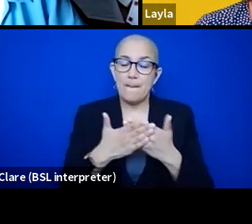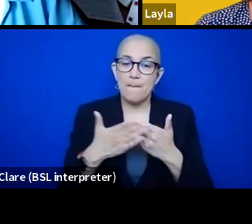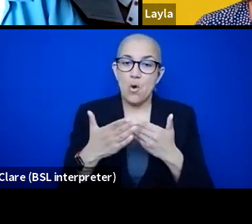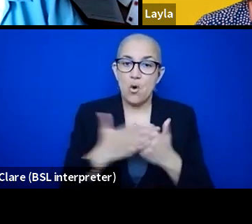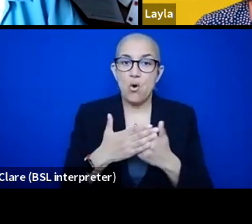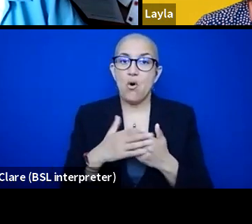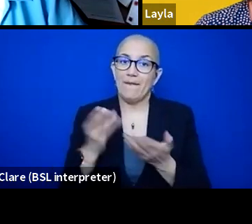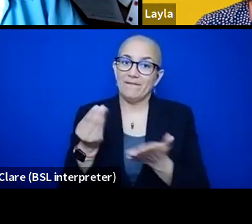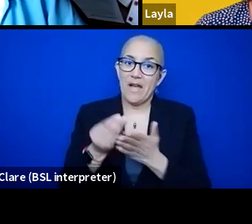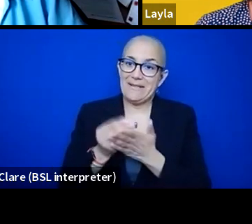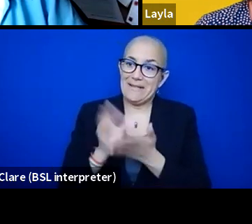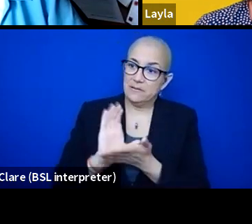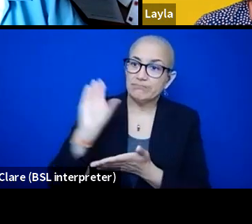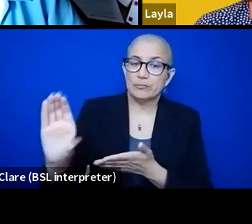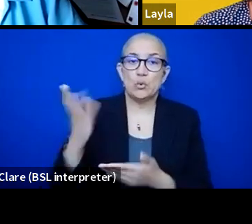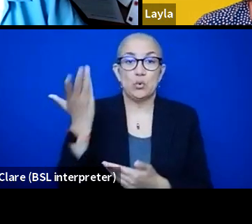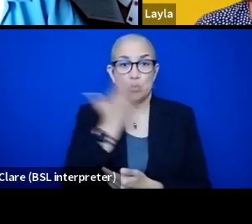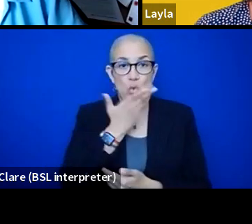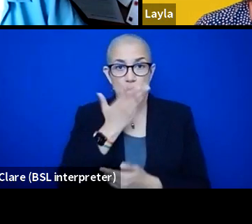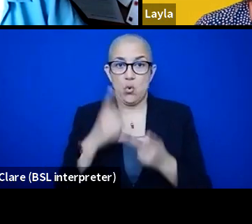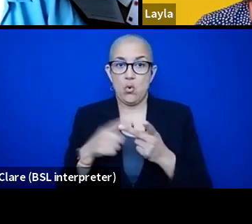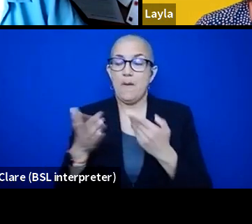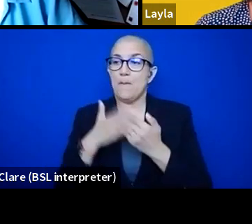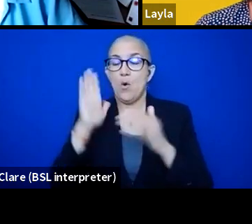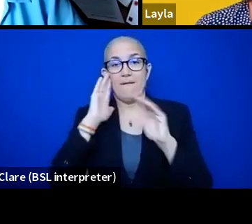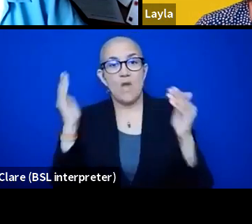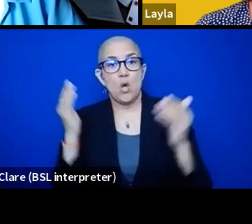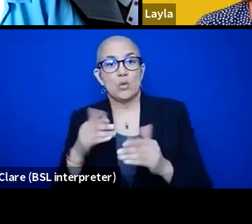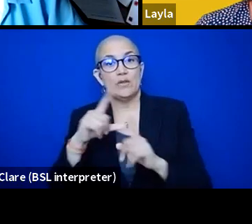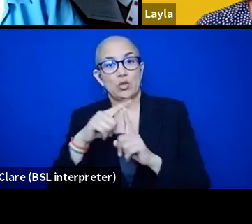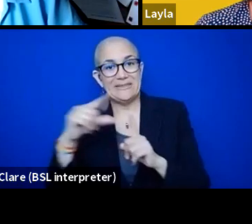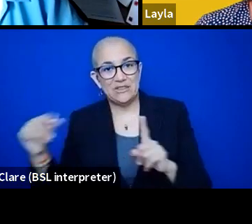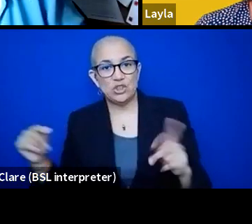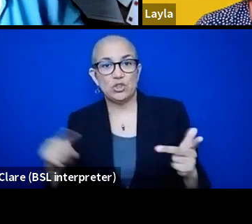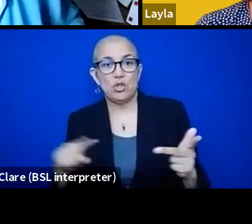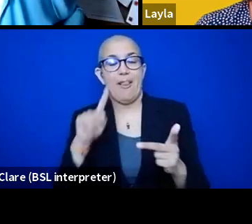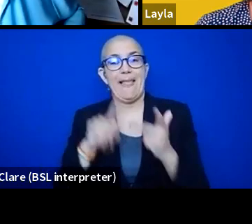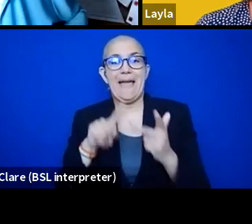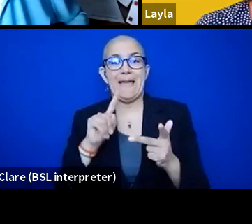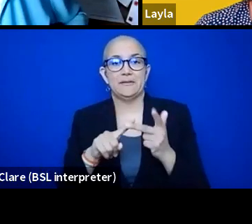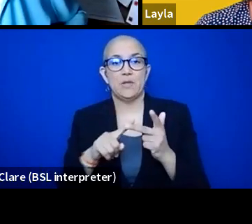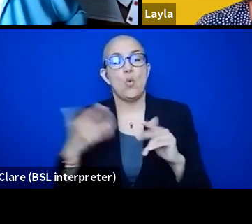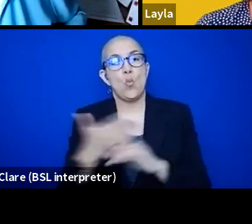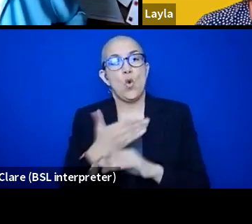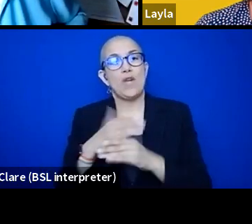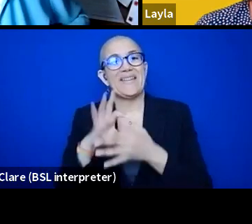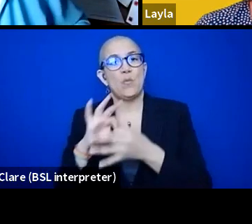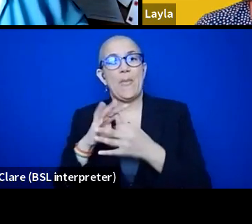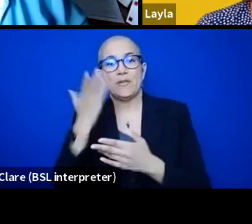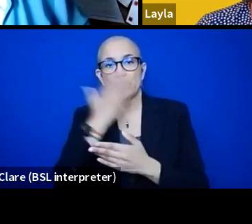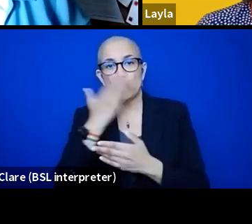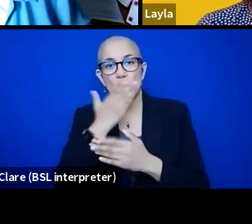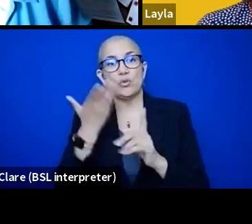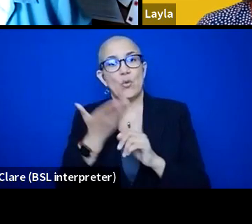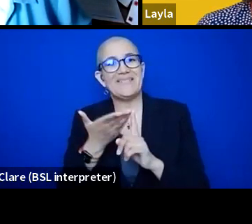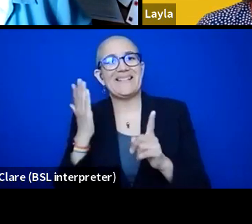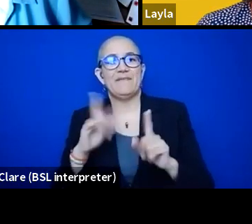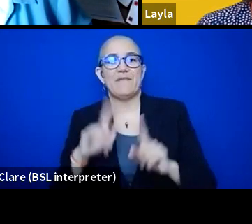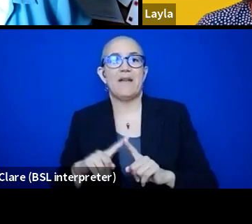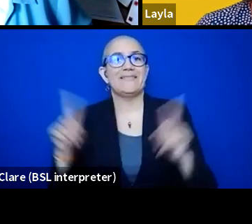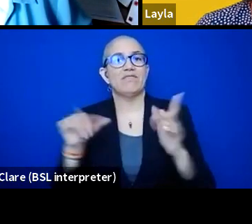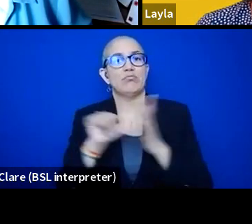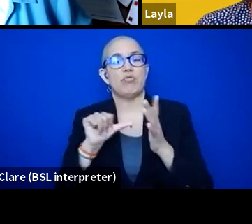to the schools, more focus on the digital, and working with the schools to identify the different problems that